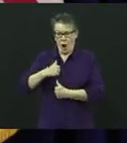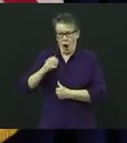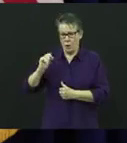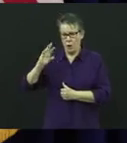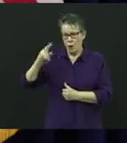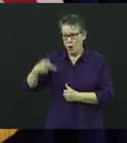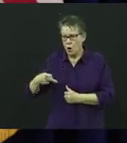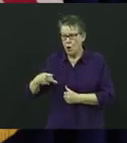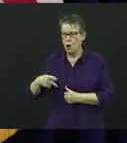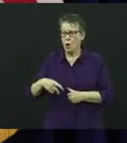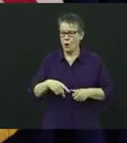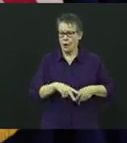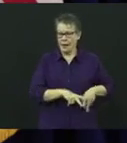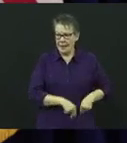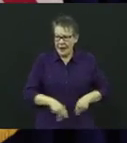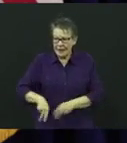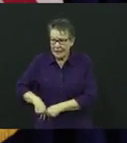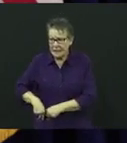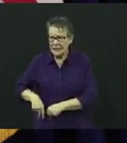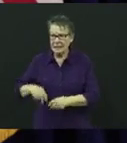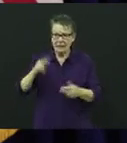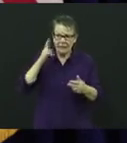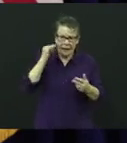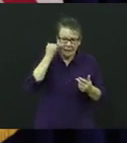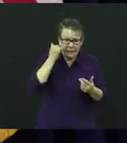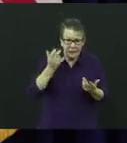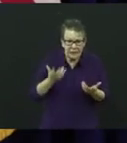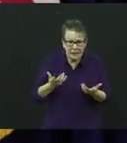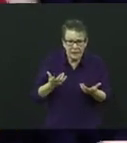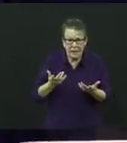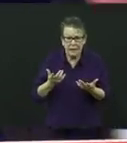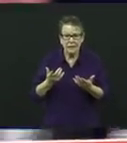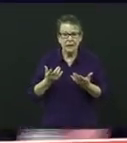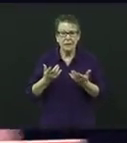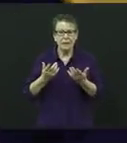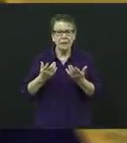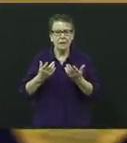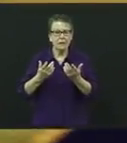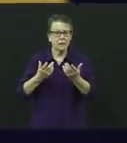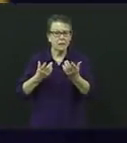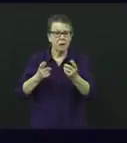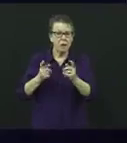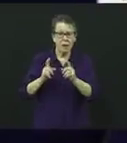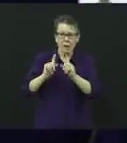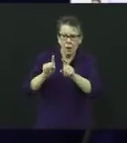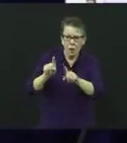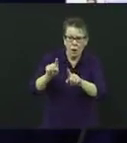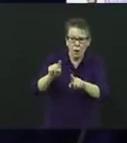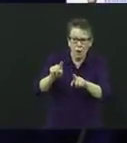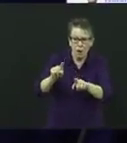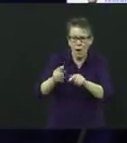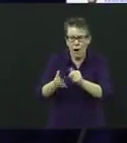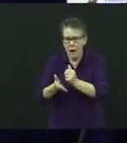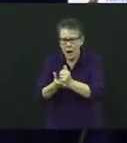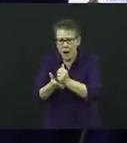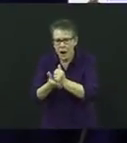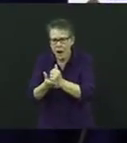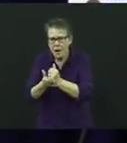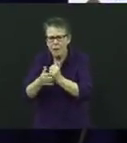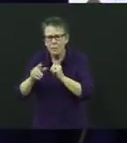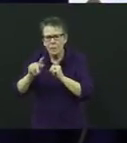folks embedded literally in the Rock morning, noon, and night. Please. To follow up on that, the fact that FEMA designated a